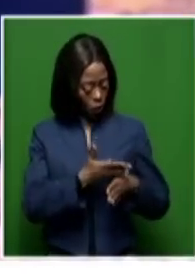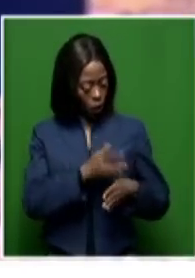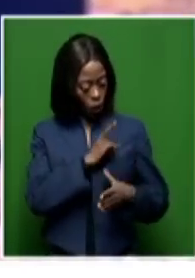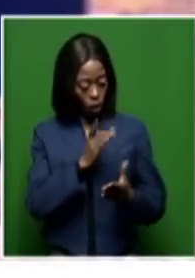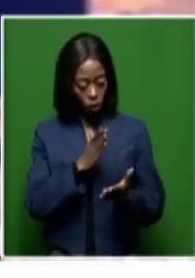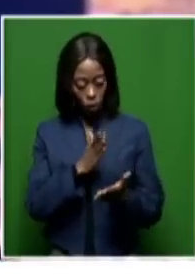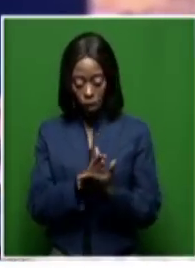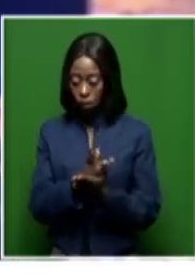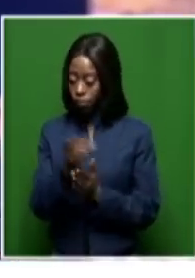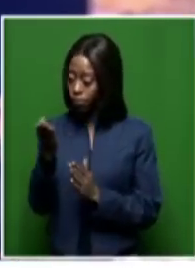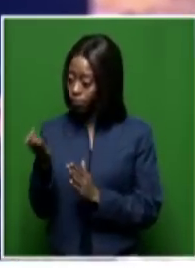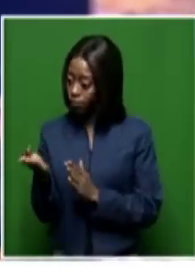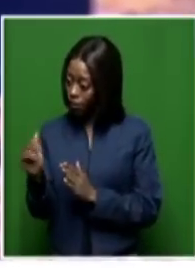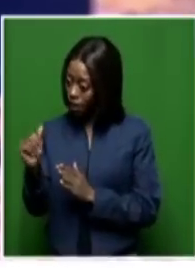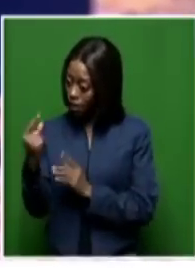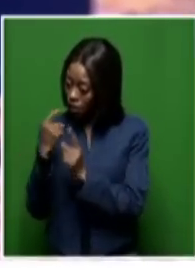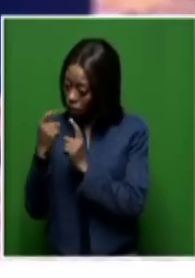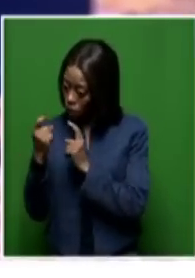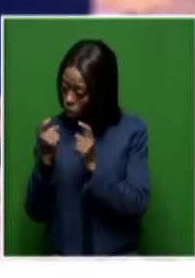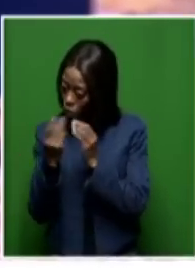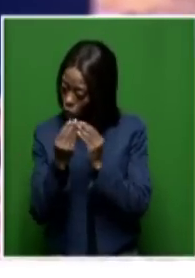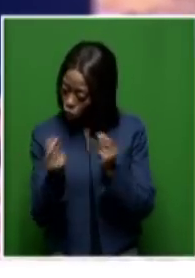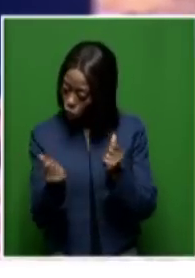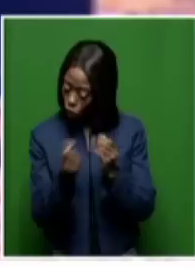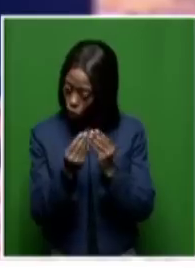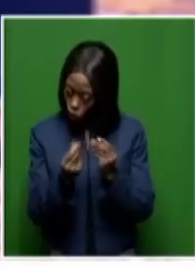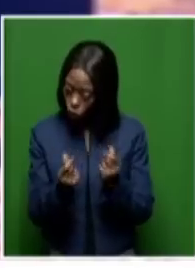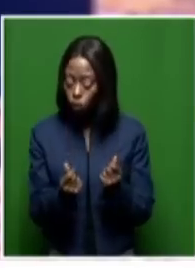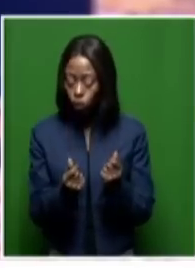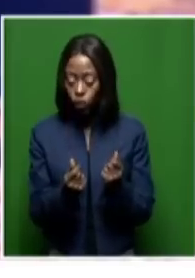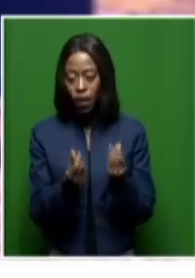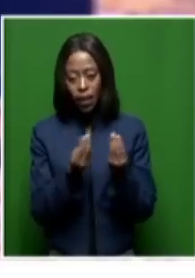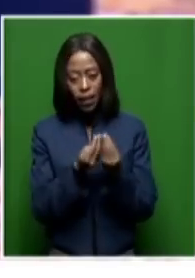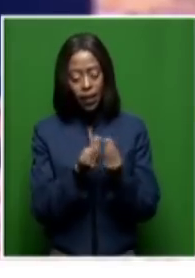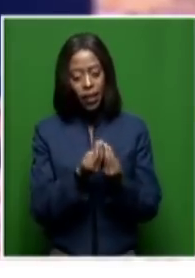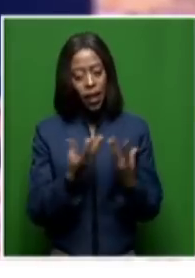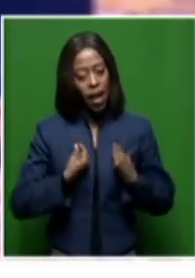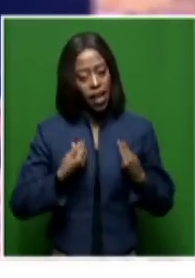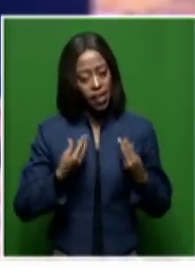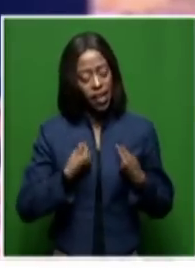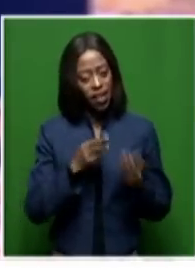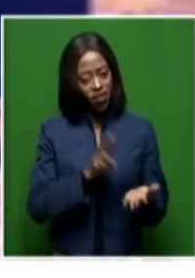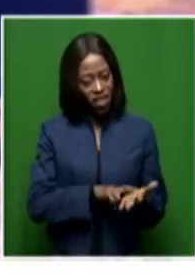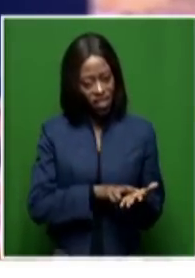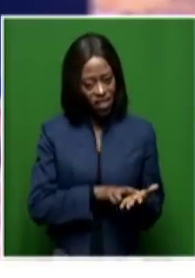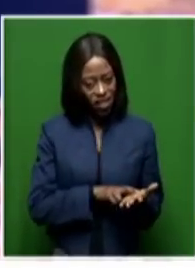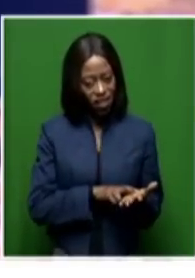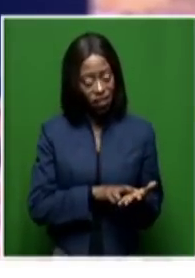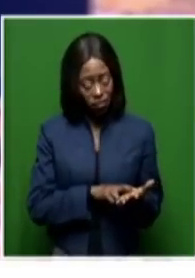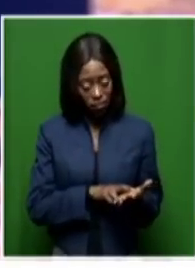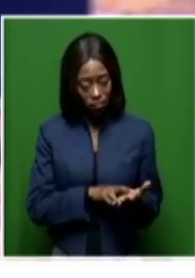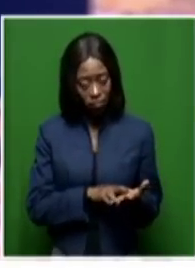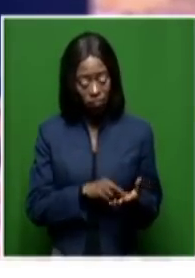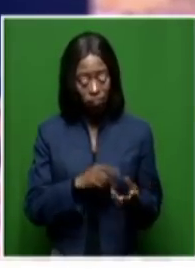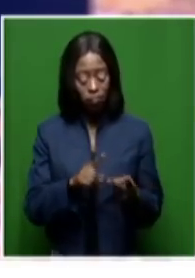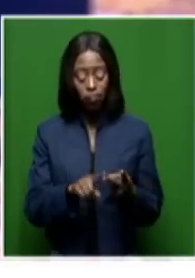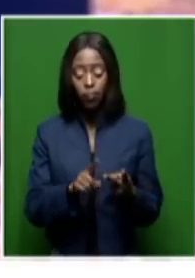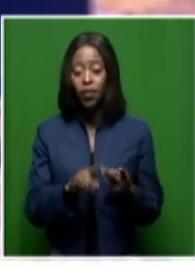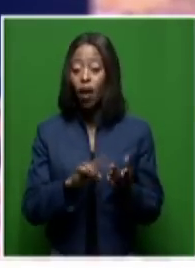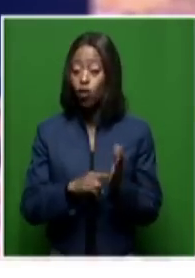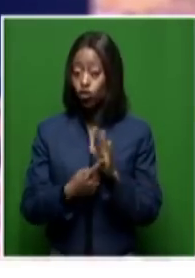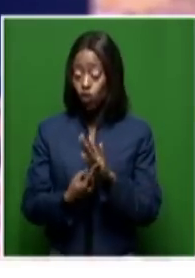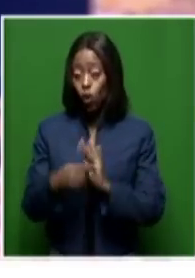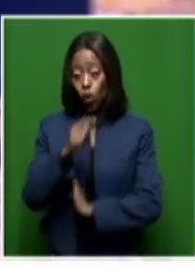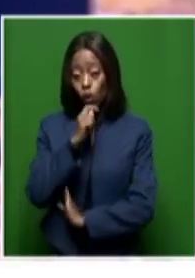these disclaimers, some of which have got to do with assets register at PRASA, partly. And that shows you